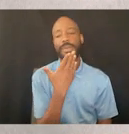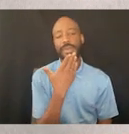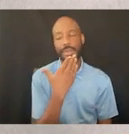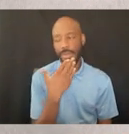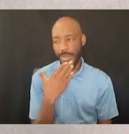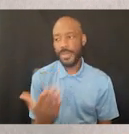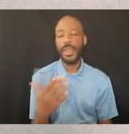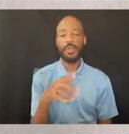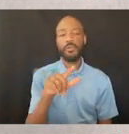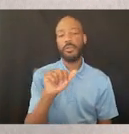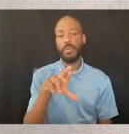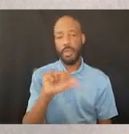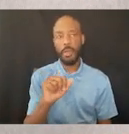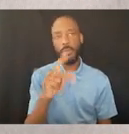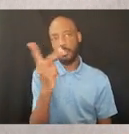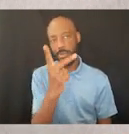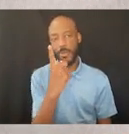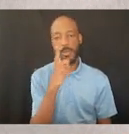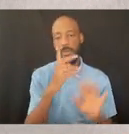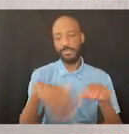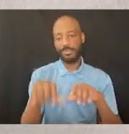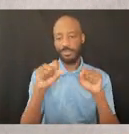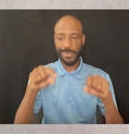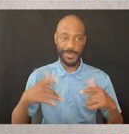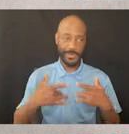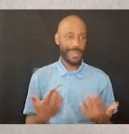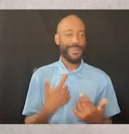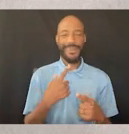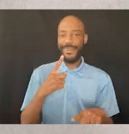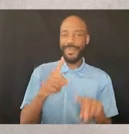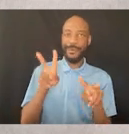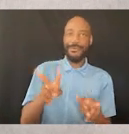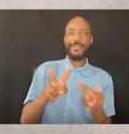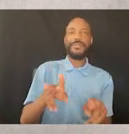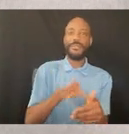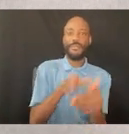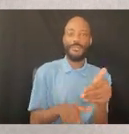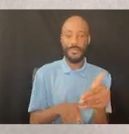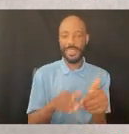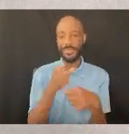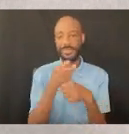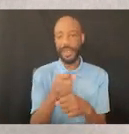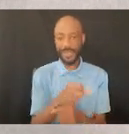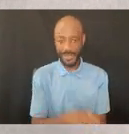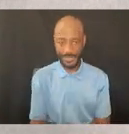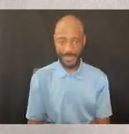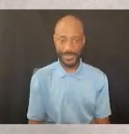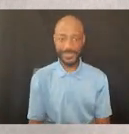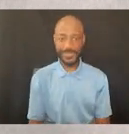both of you for putting this on and doing this. I can't wait to see the finished product. Thanks. This is awesome.